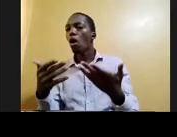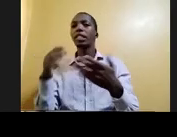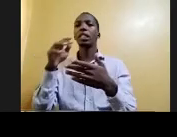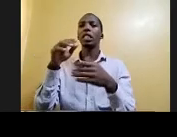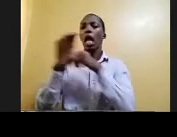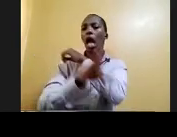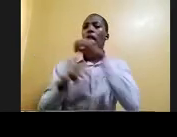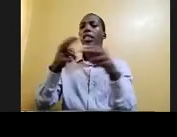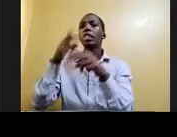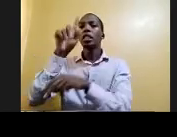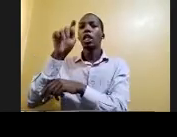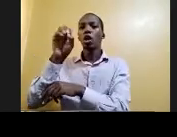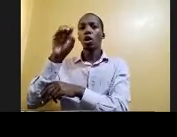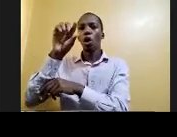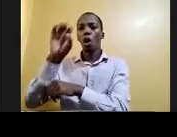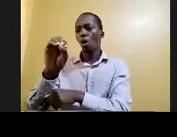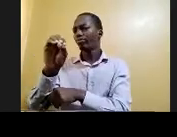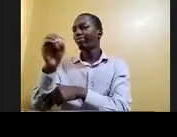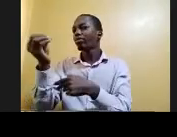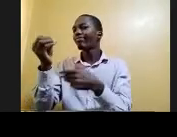be produced on the same terms?